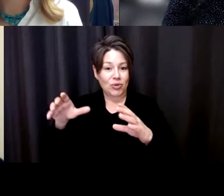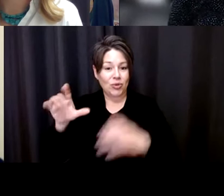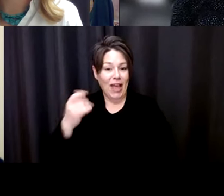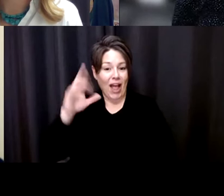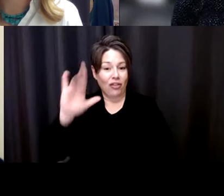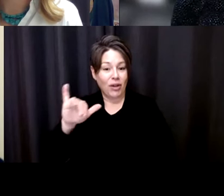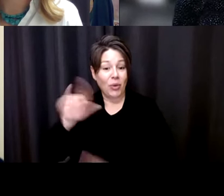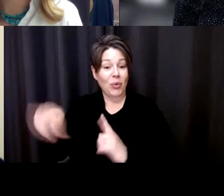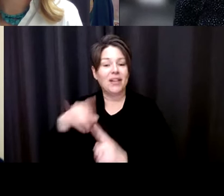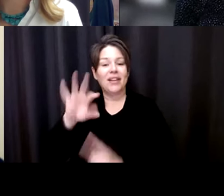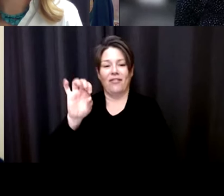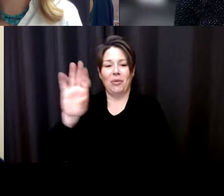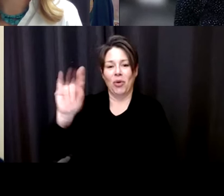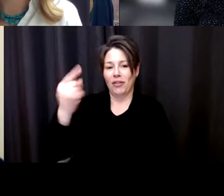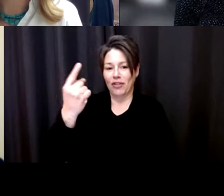February 1st.